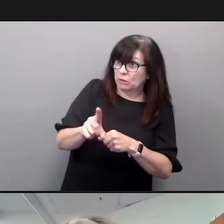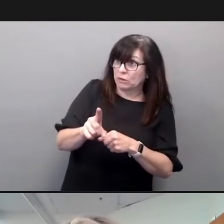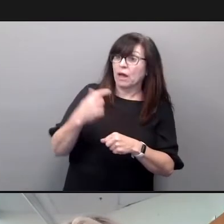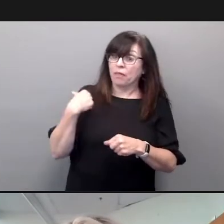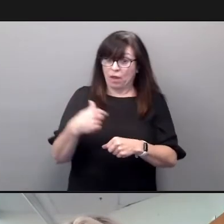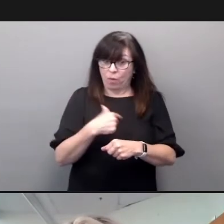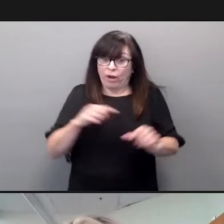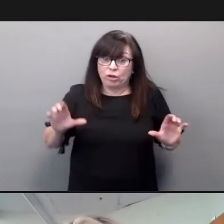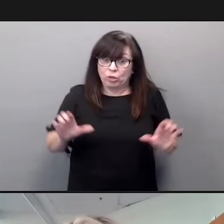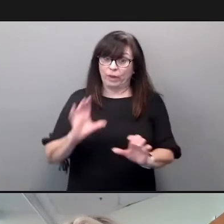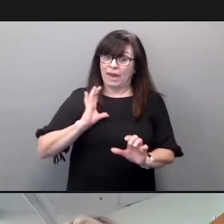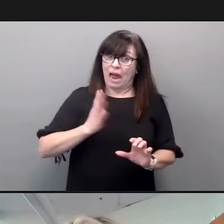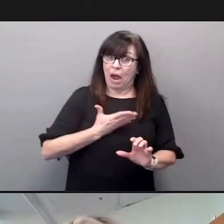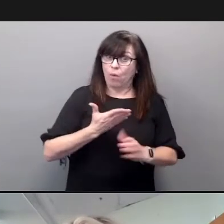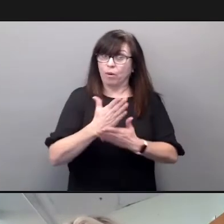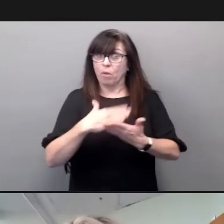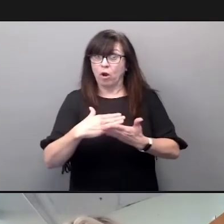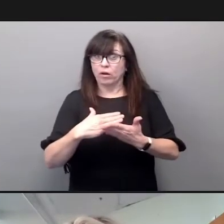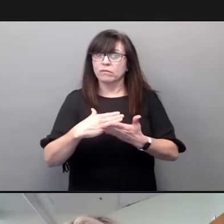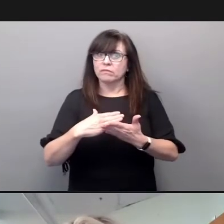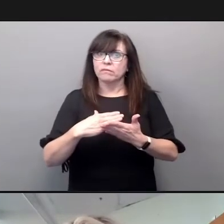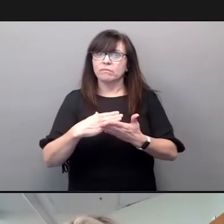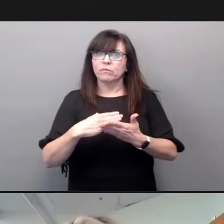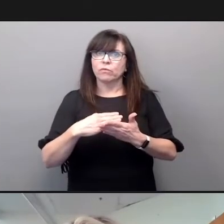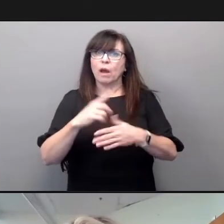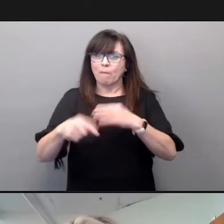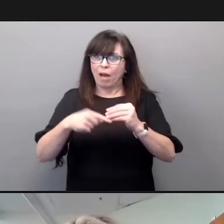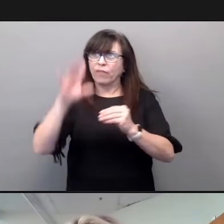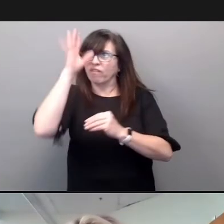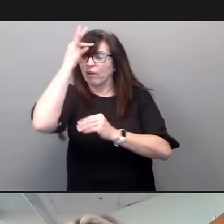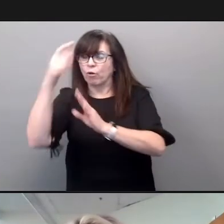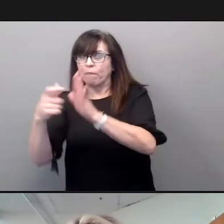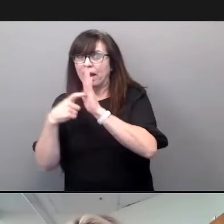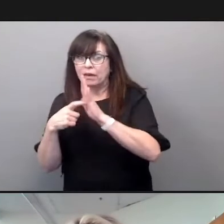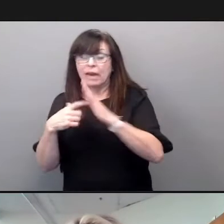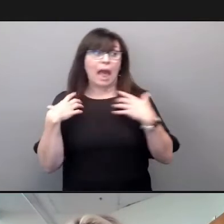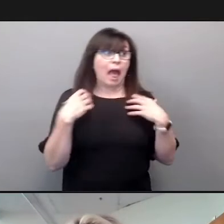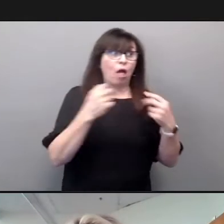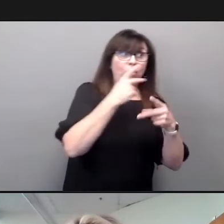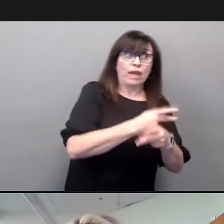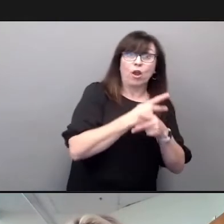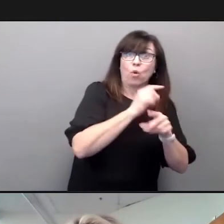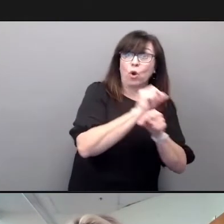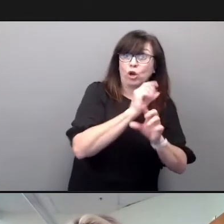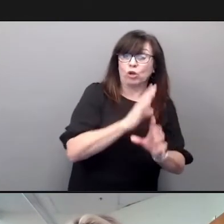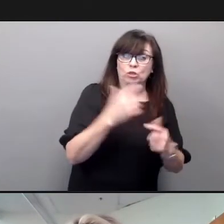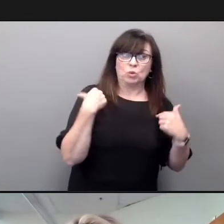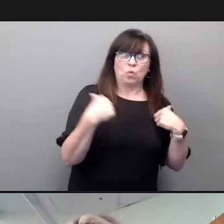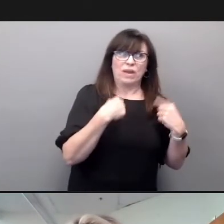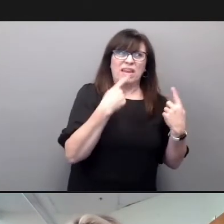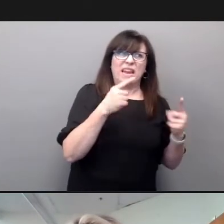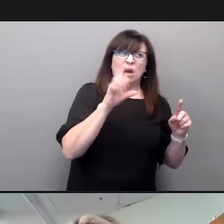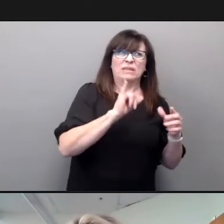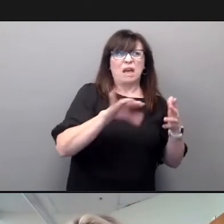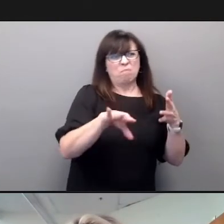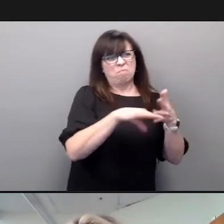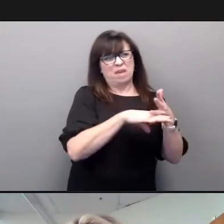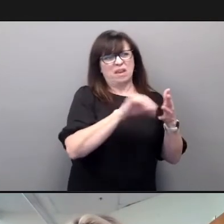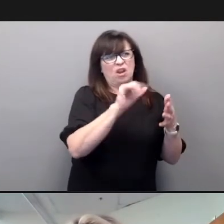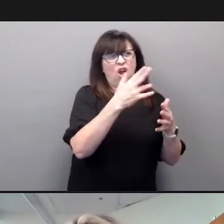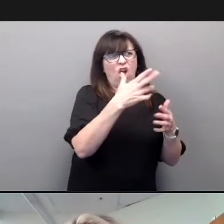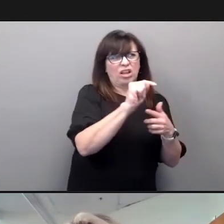part on the federal mandate. On the healthcare workers, we announced that in mid-August, and then Biden